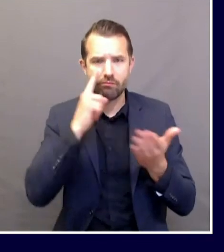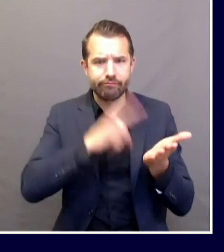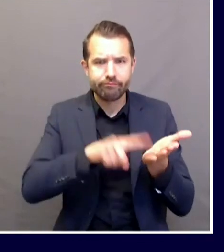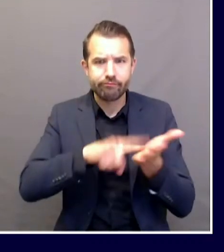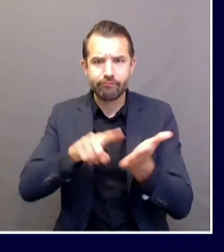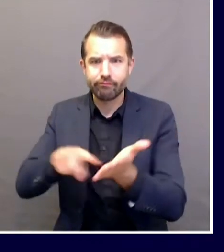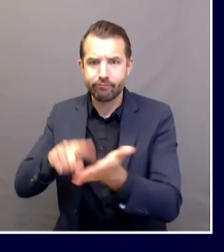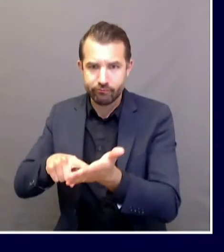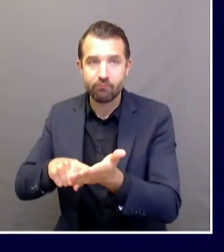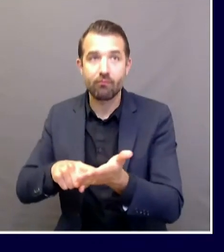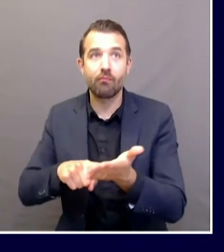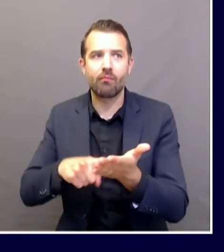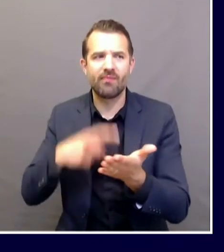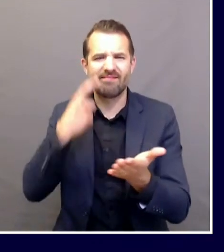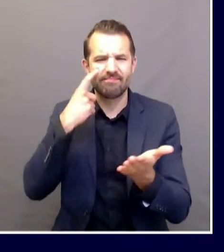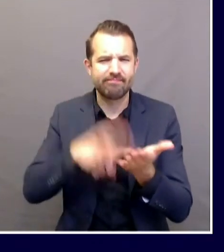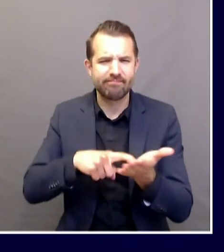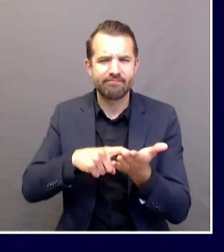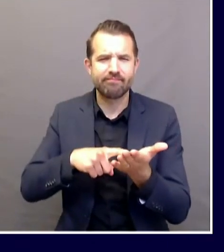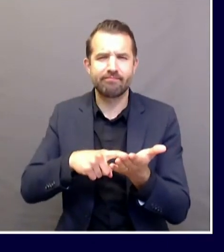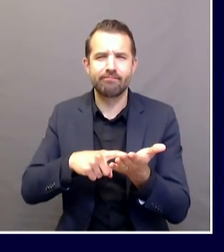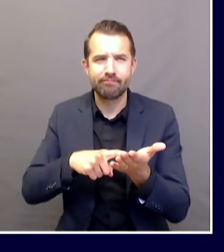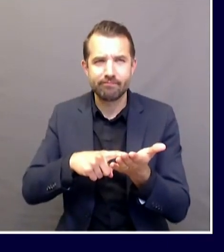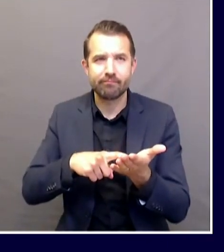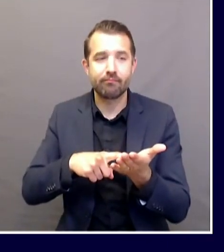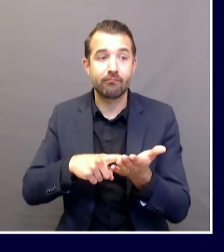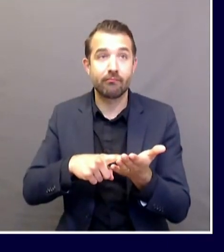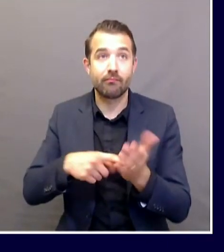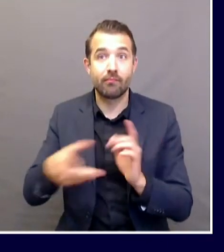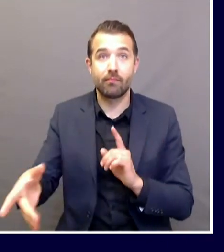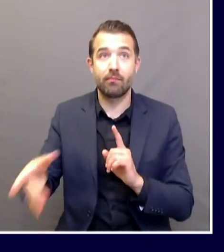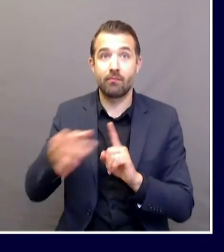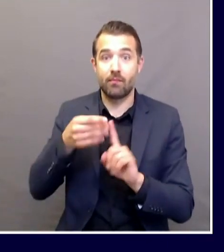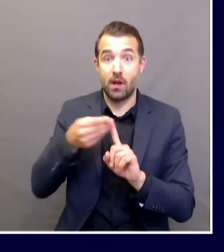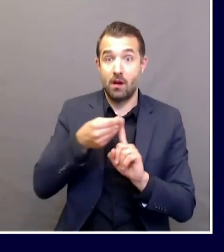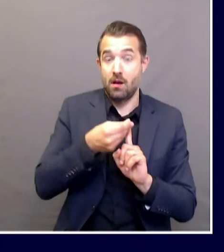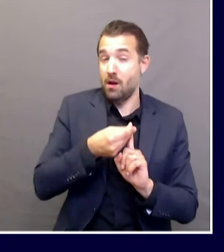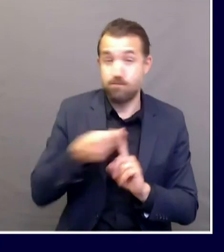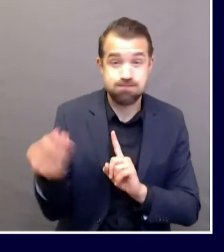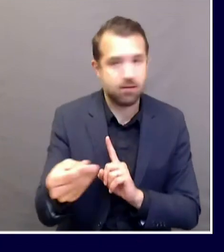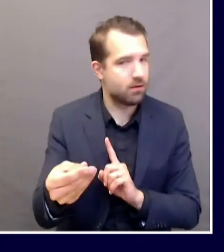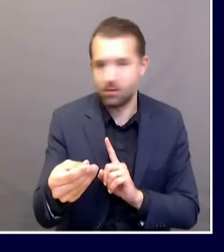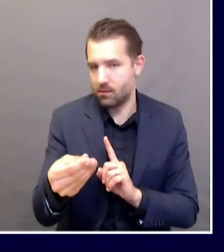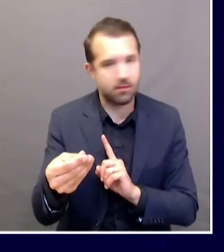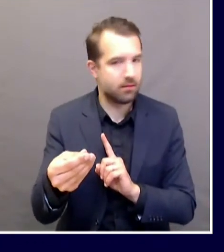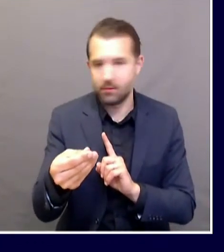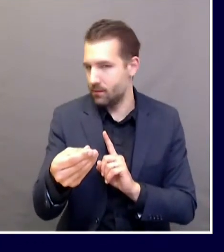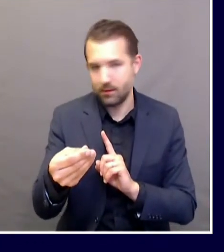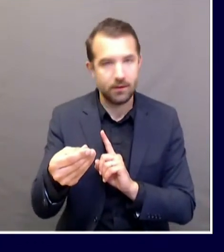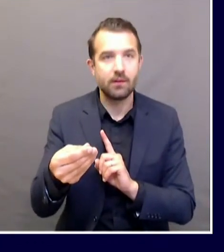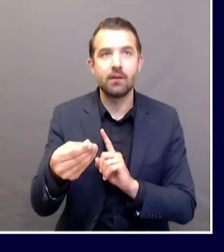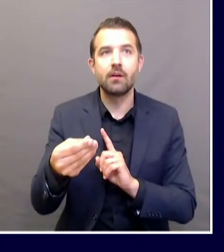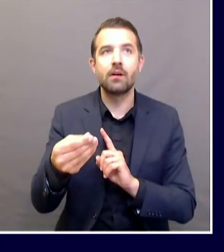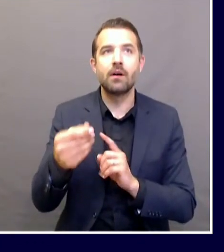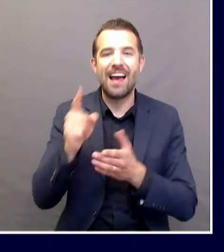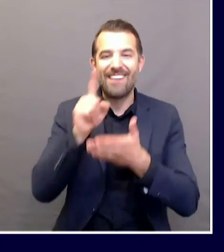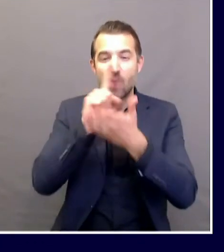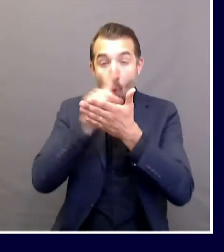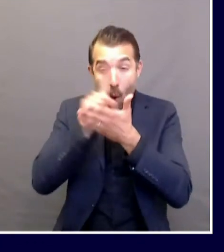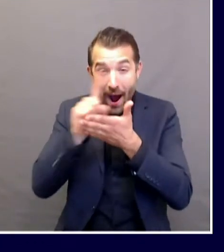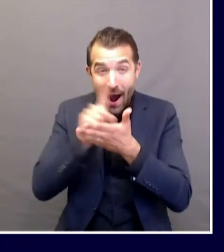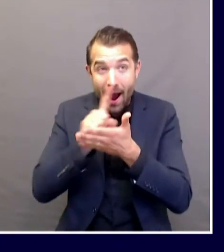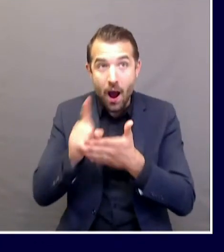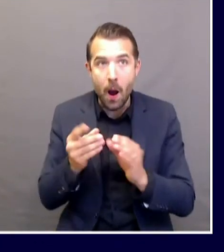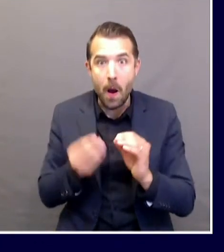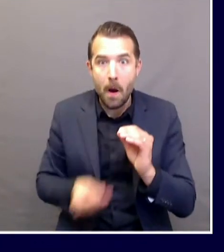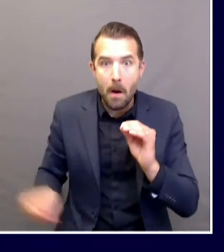strength of that base of evidence grows stronger and stronger each week. Again, it seems like about once a week, there is a